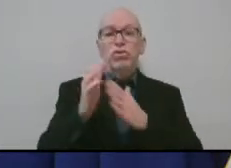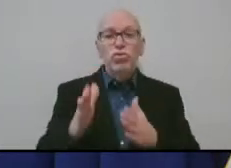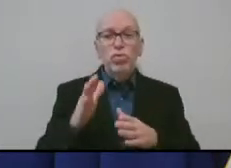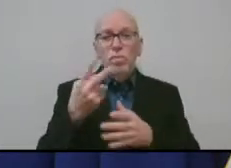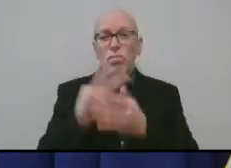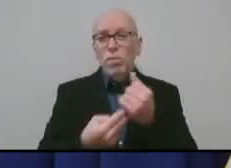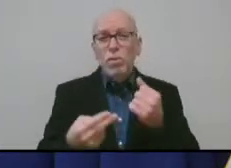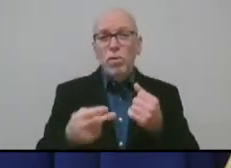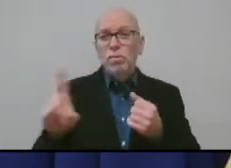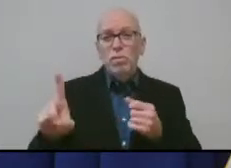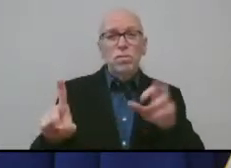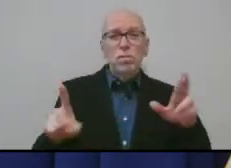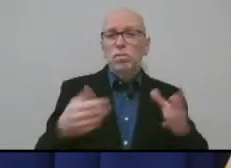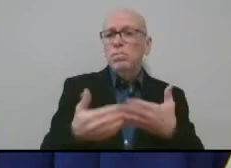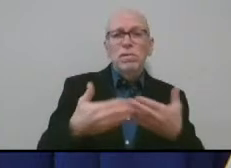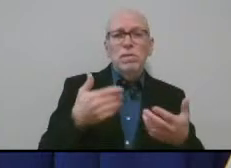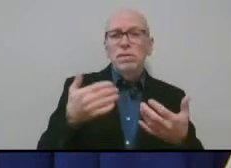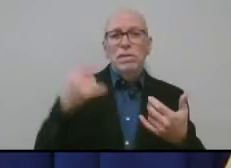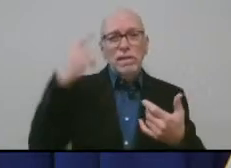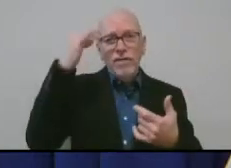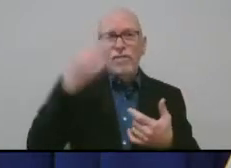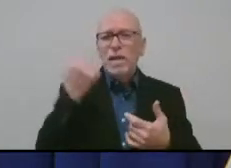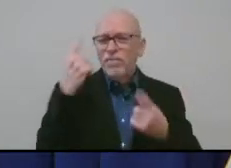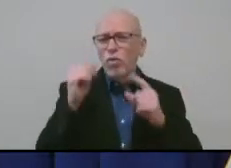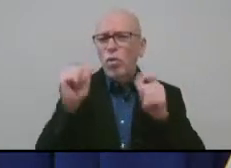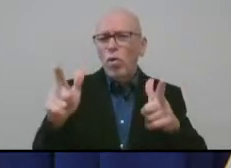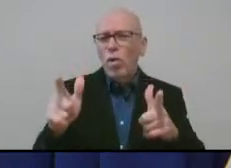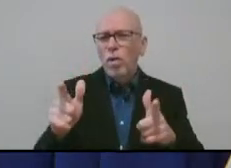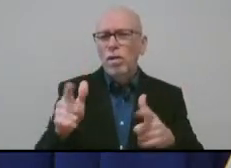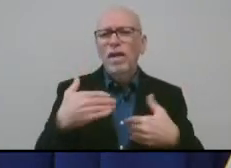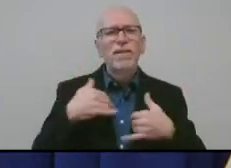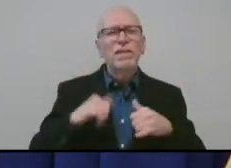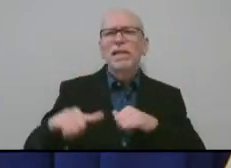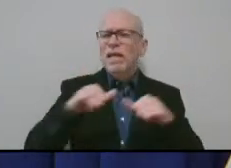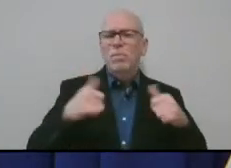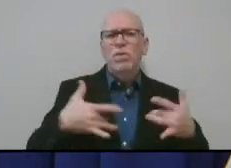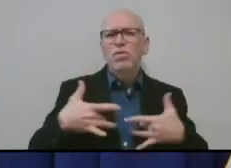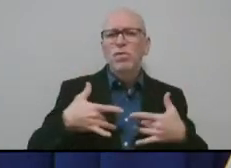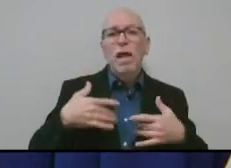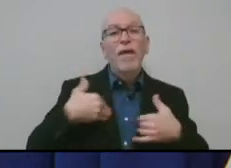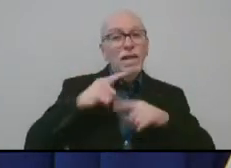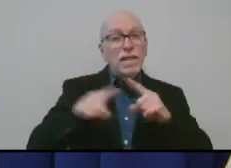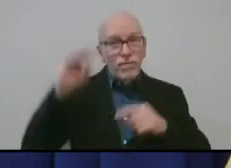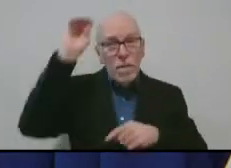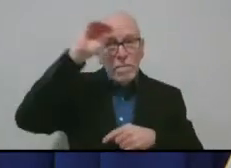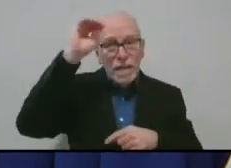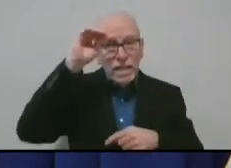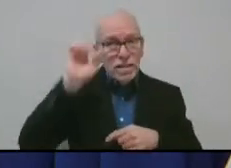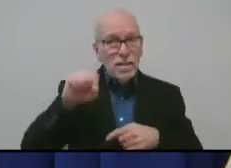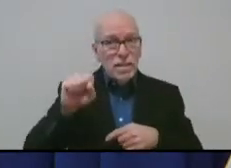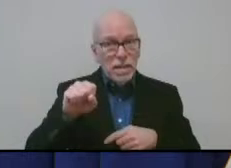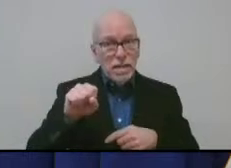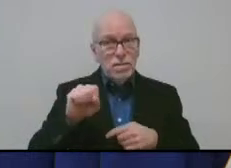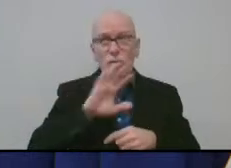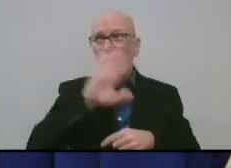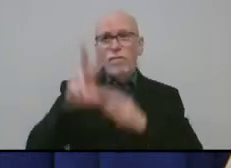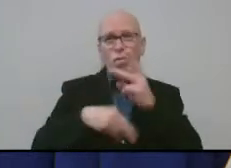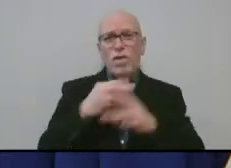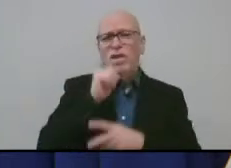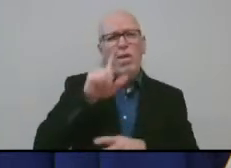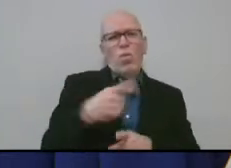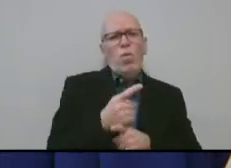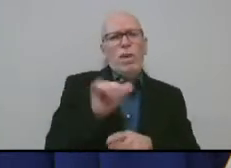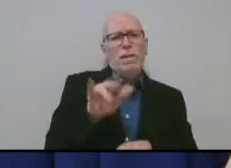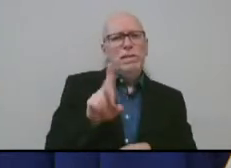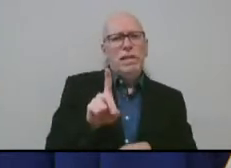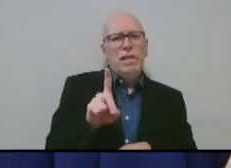of the aisle and members share that concern. There are a lot of different opinions across the world, not just in the state of